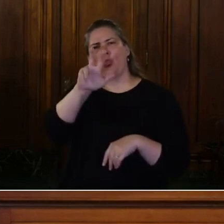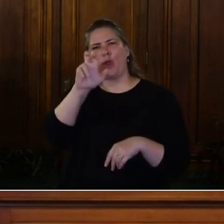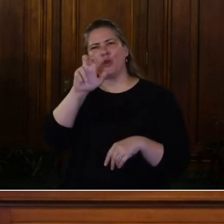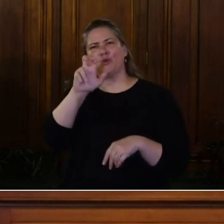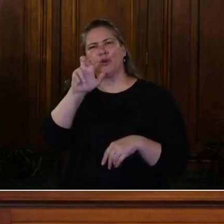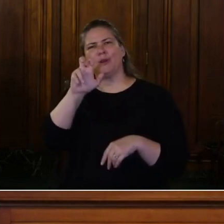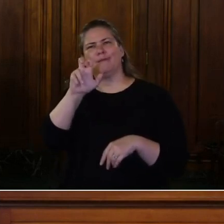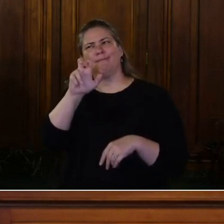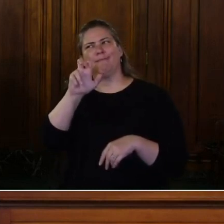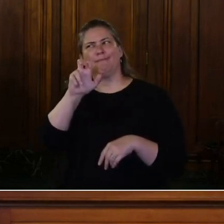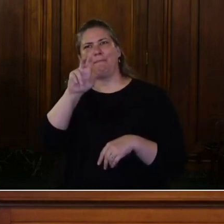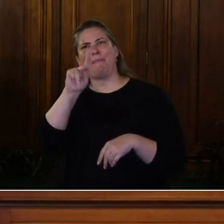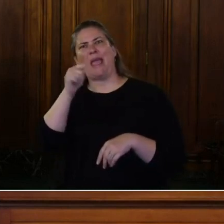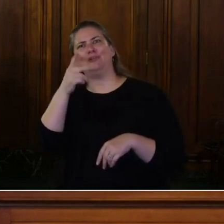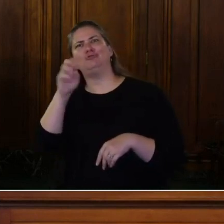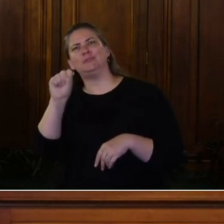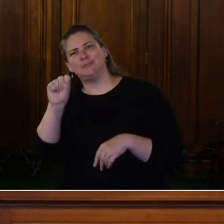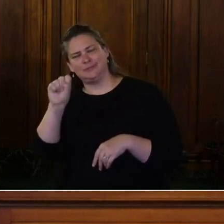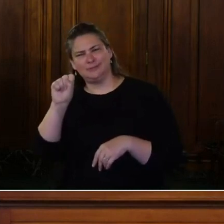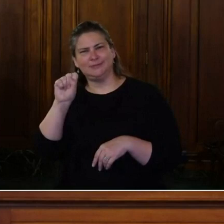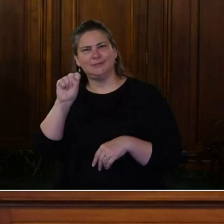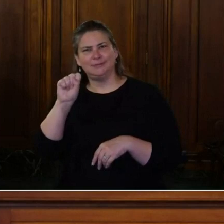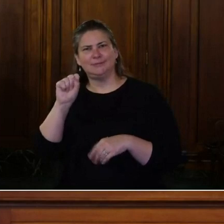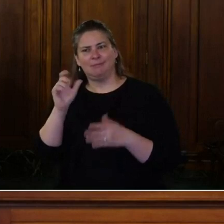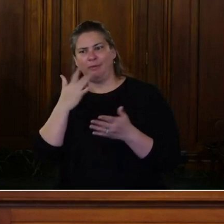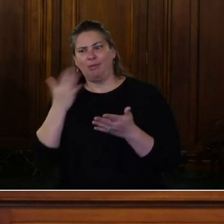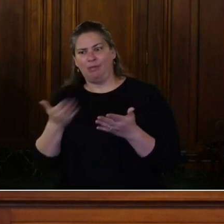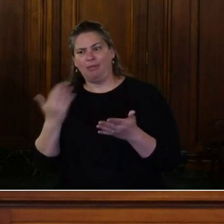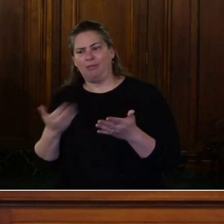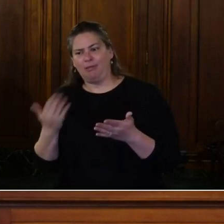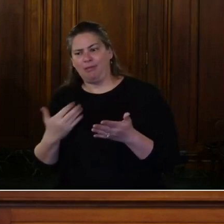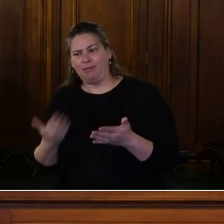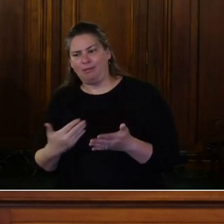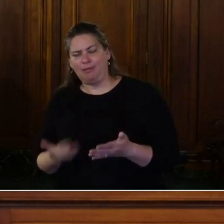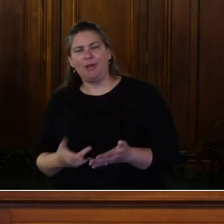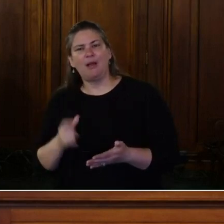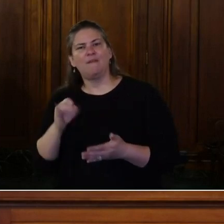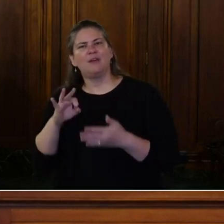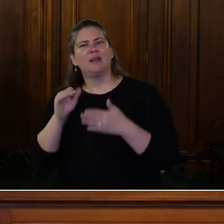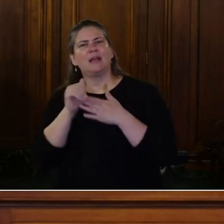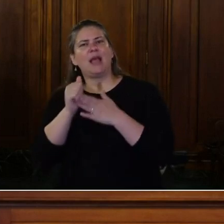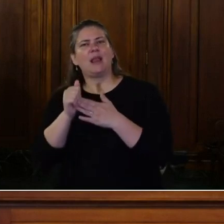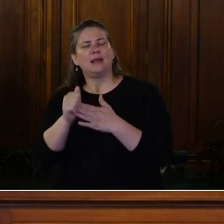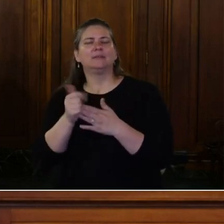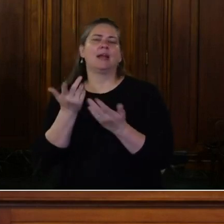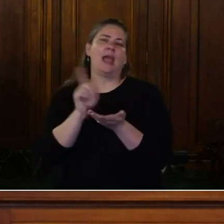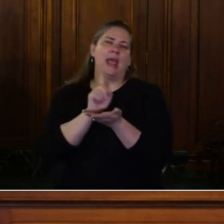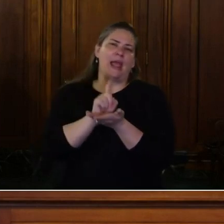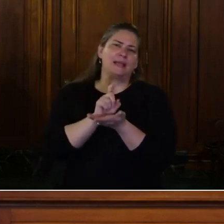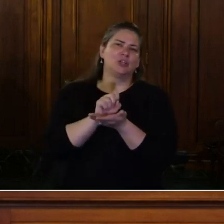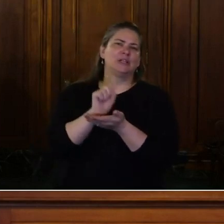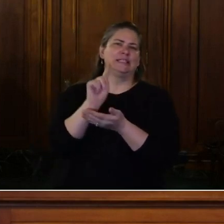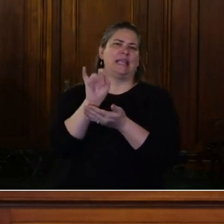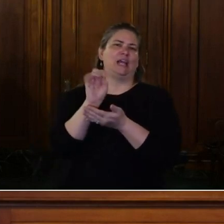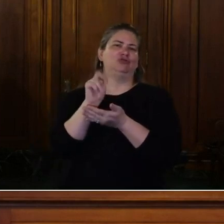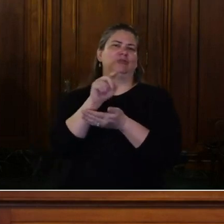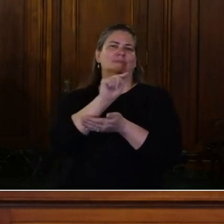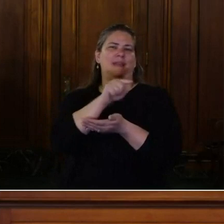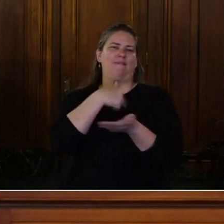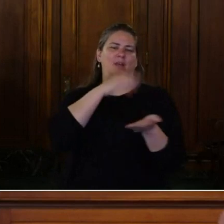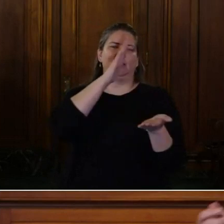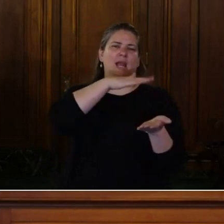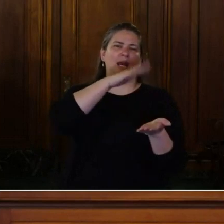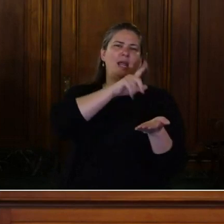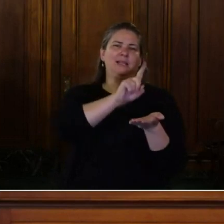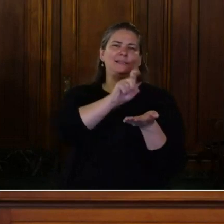page sets of guidelines, along with a few new ones, I think hand sanitizer stations, and then